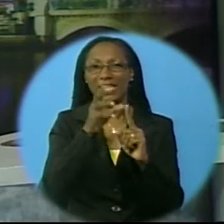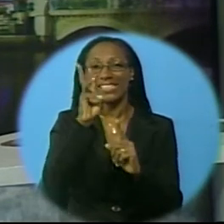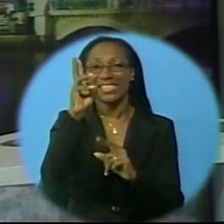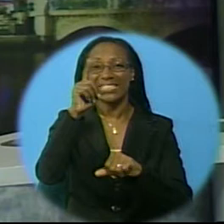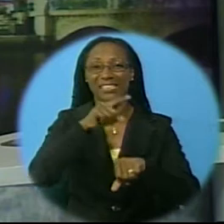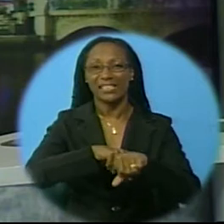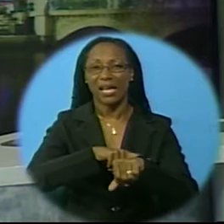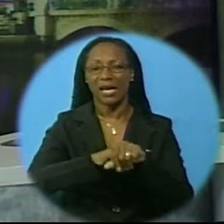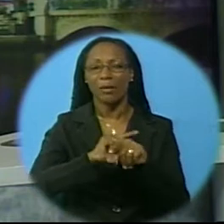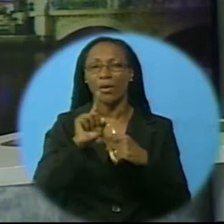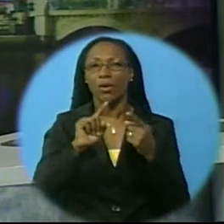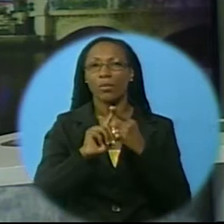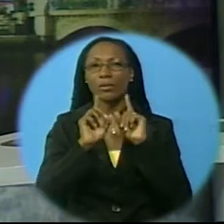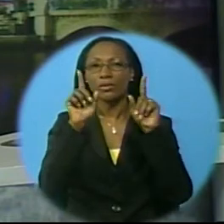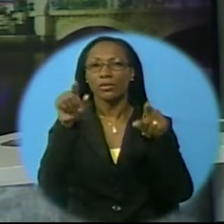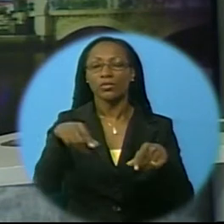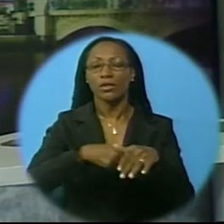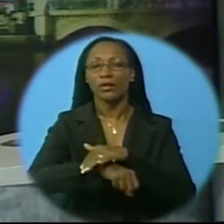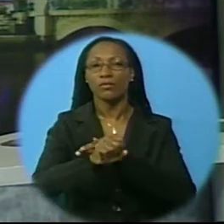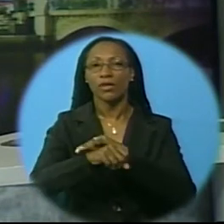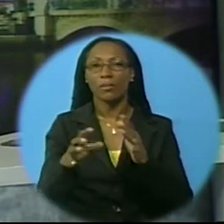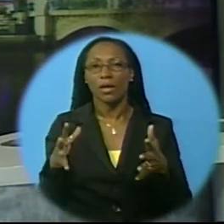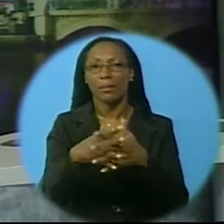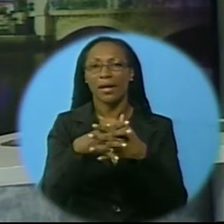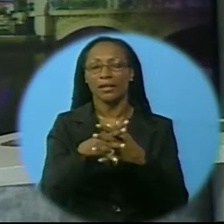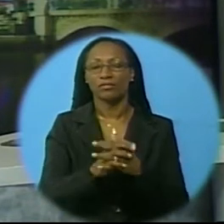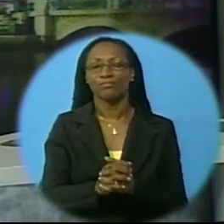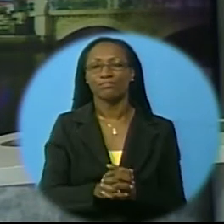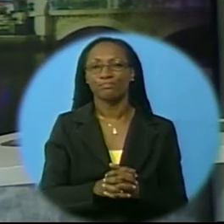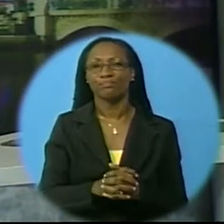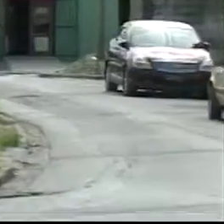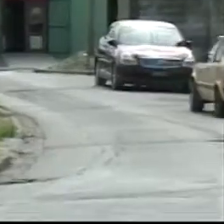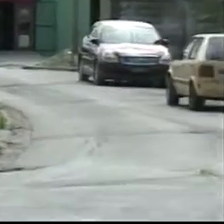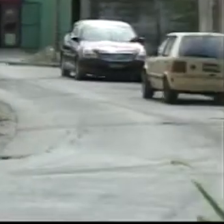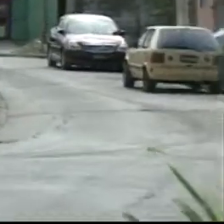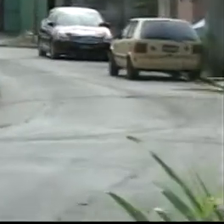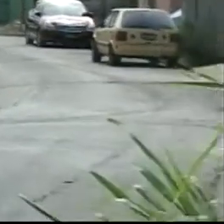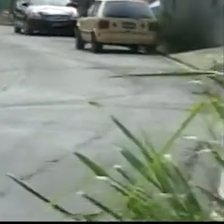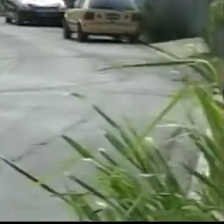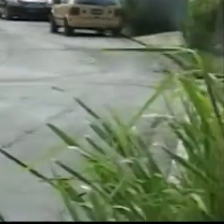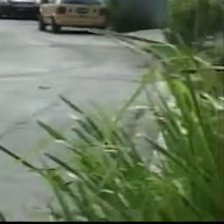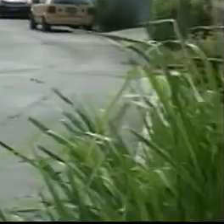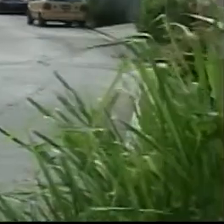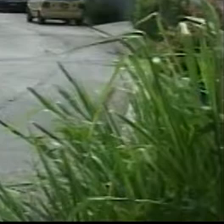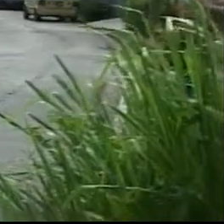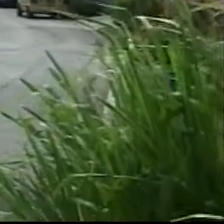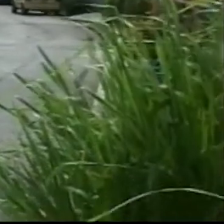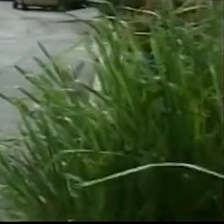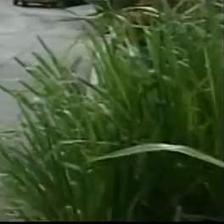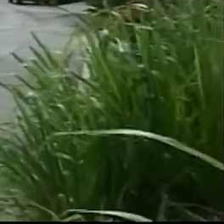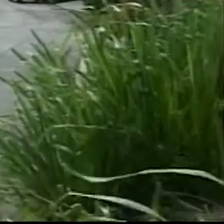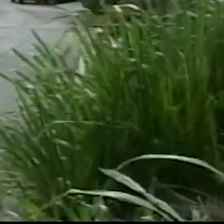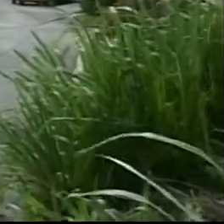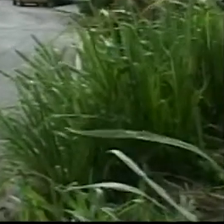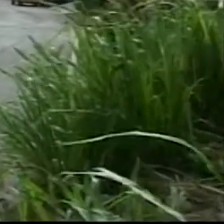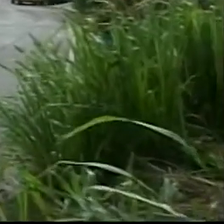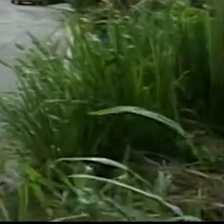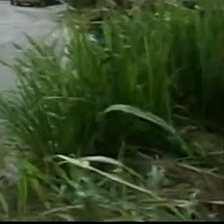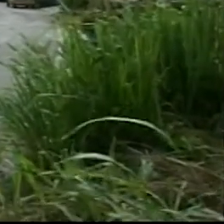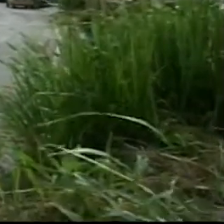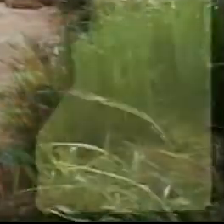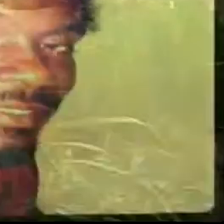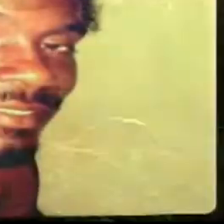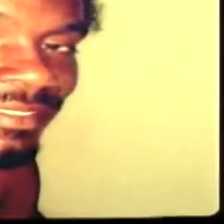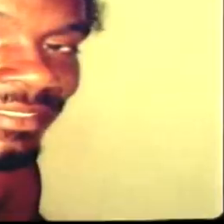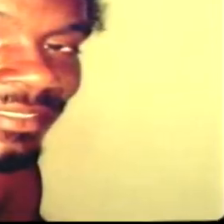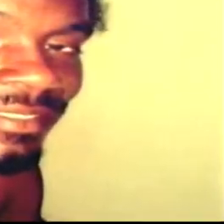a football match. Ryan Broom reports. A CBC team today visited the Silver Sands neighborhood where Williams grew